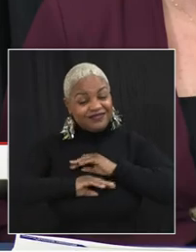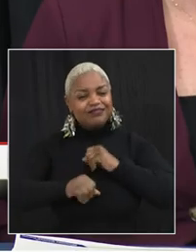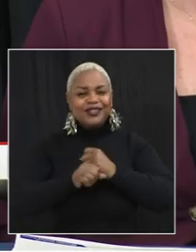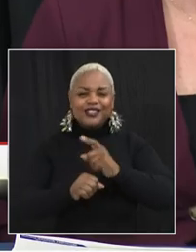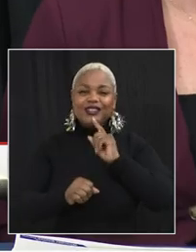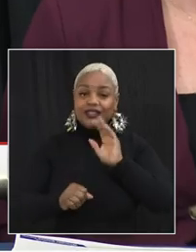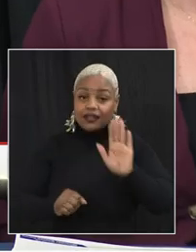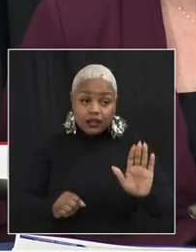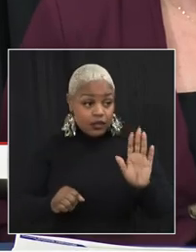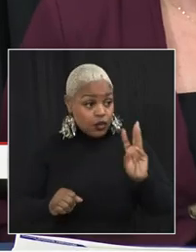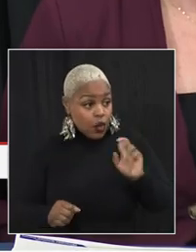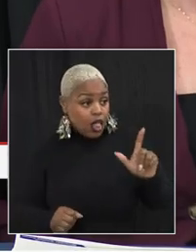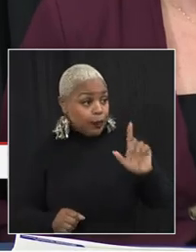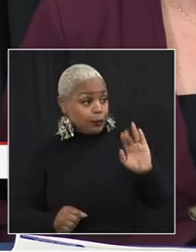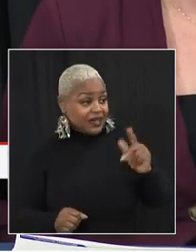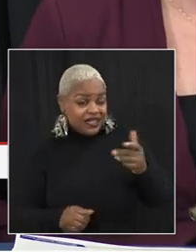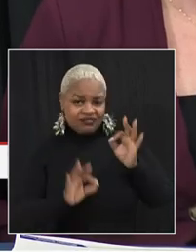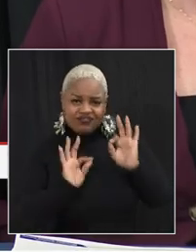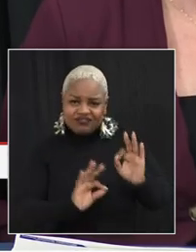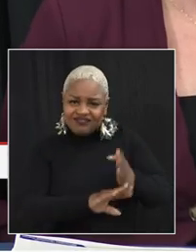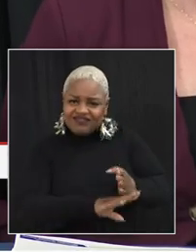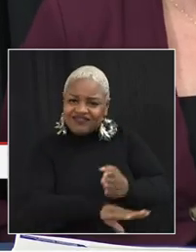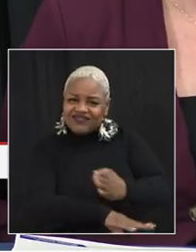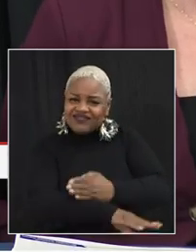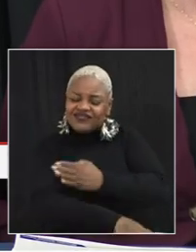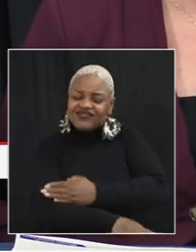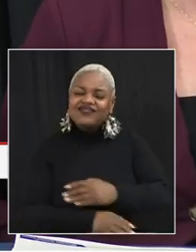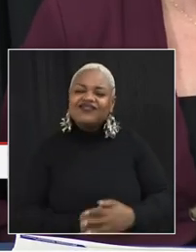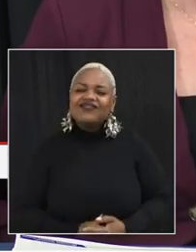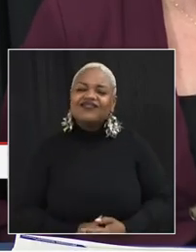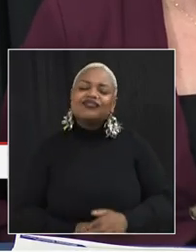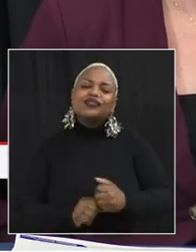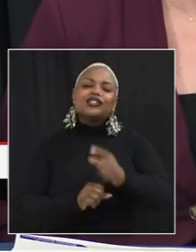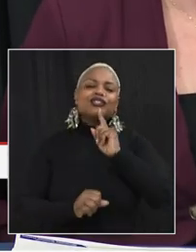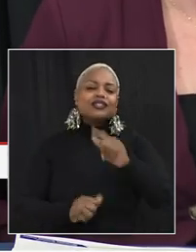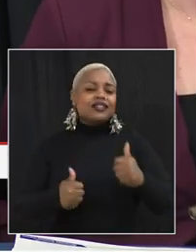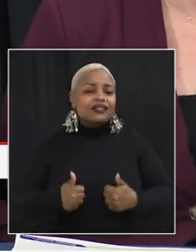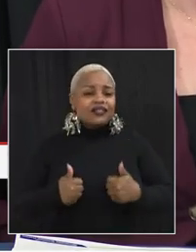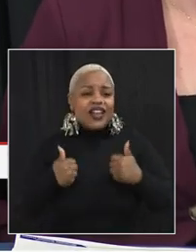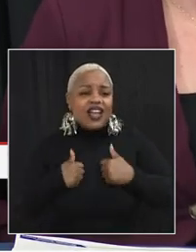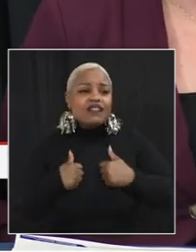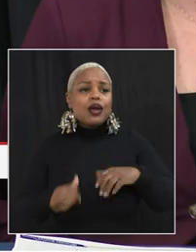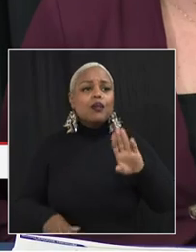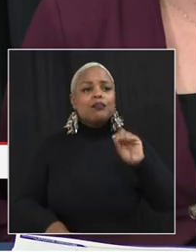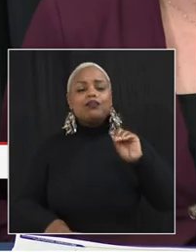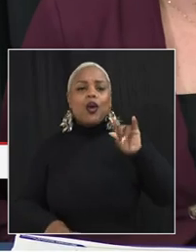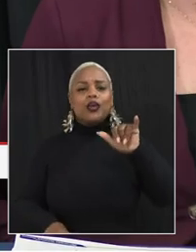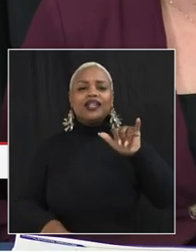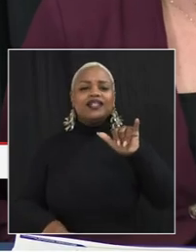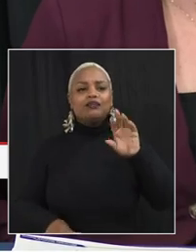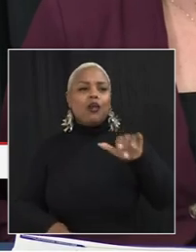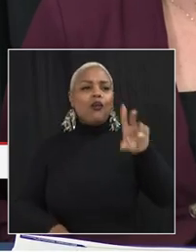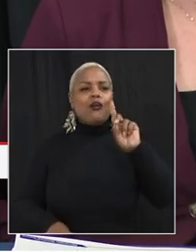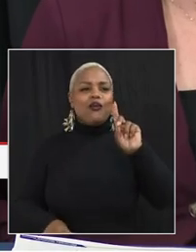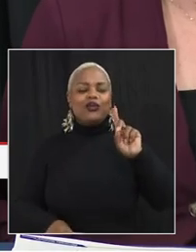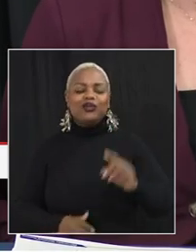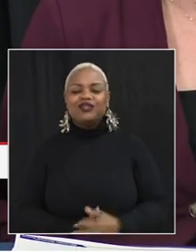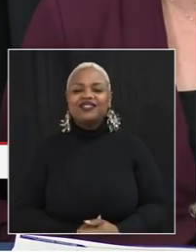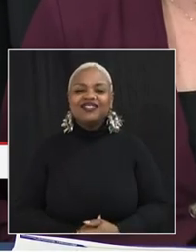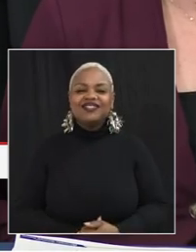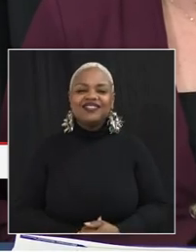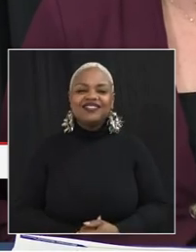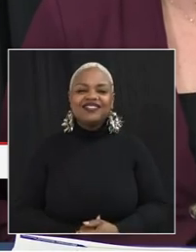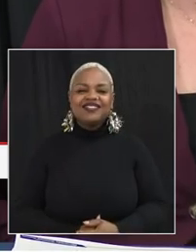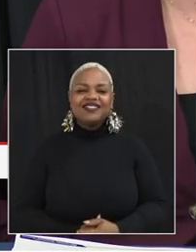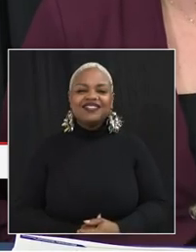well-being of our seniors, empowering you to live boldly in the communities you know and love.